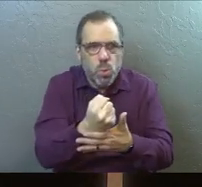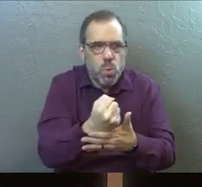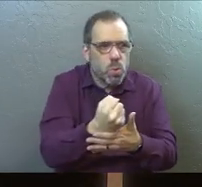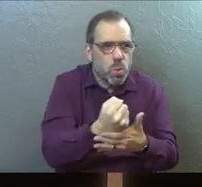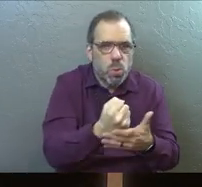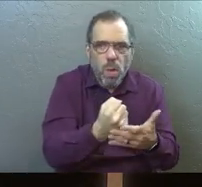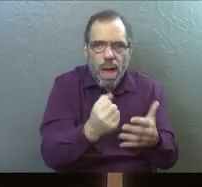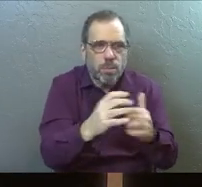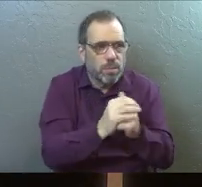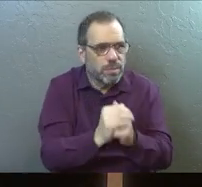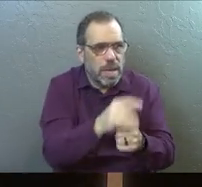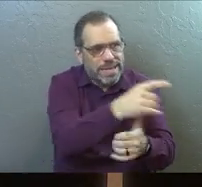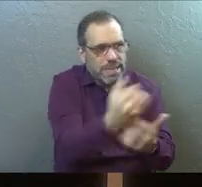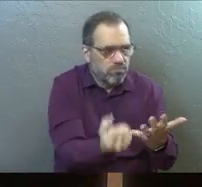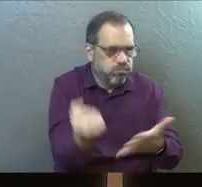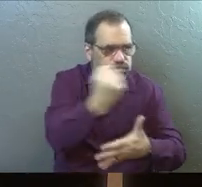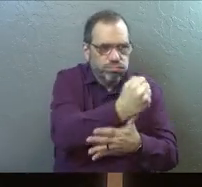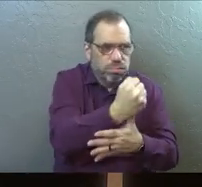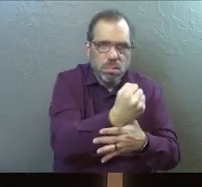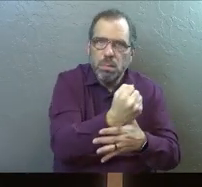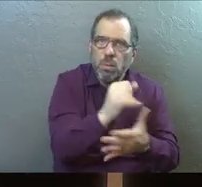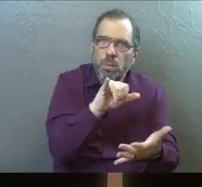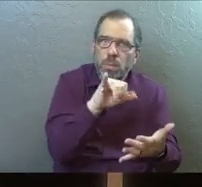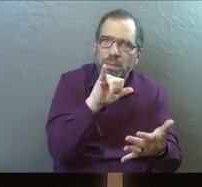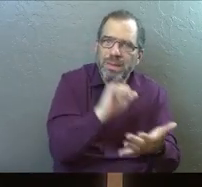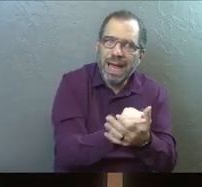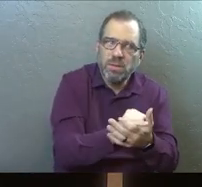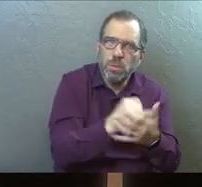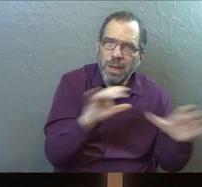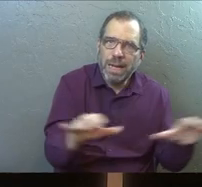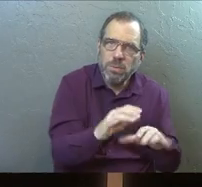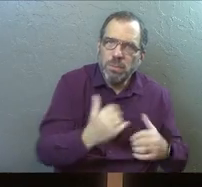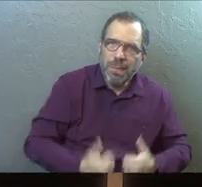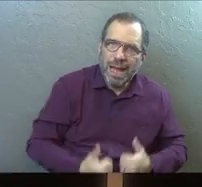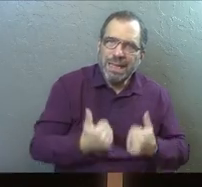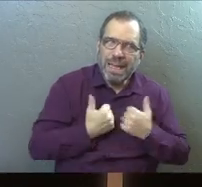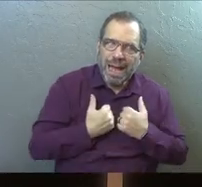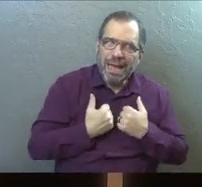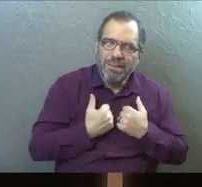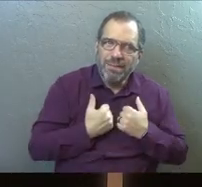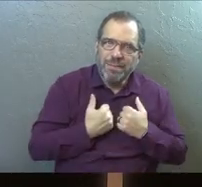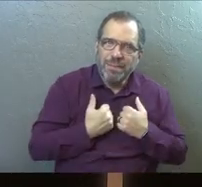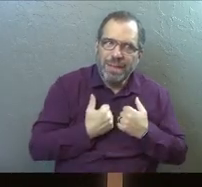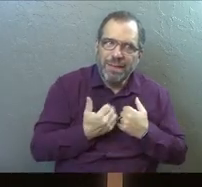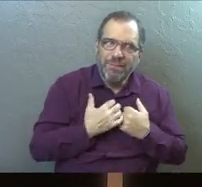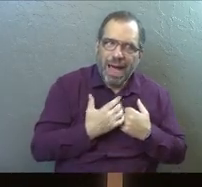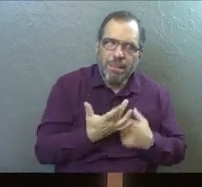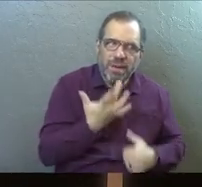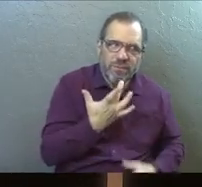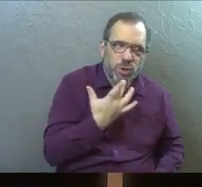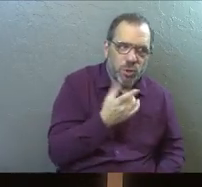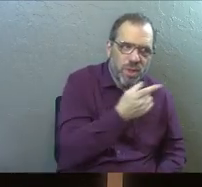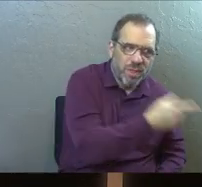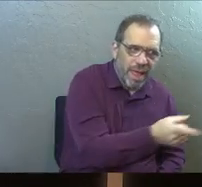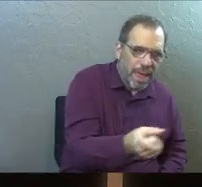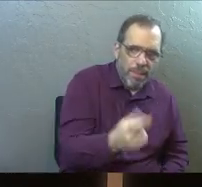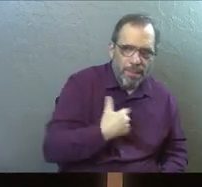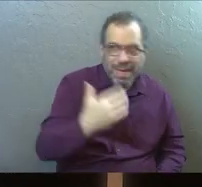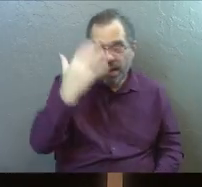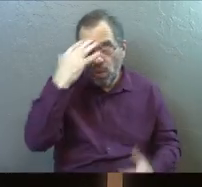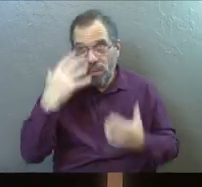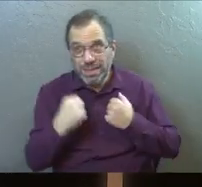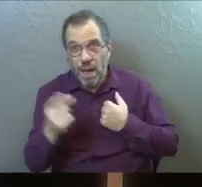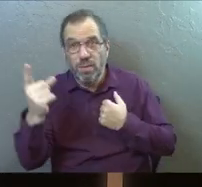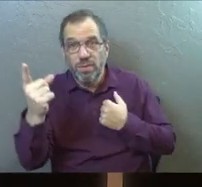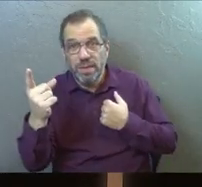number one, isn't that what I'm doing? And if I choose my appetites over what I know is healthy